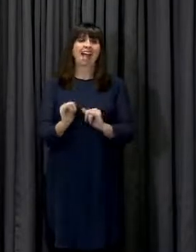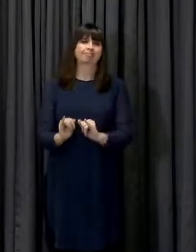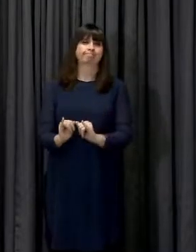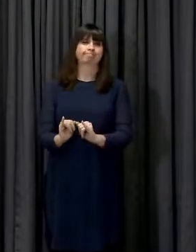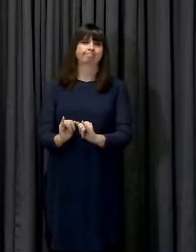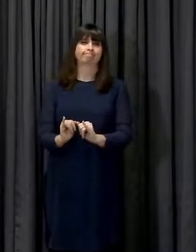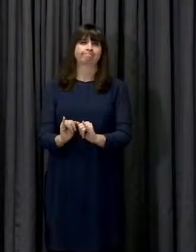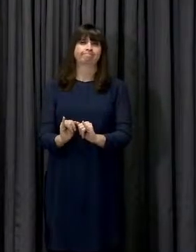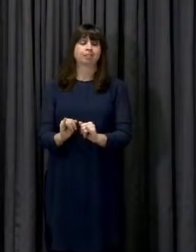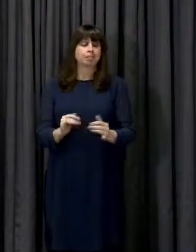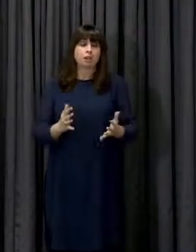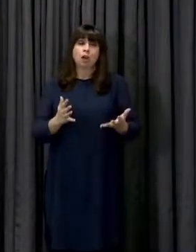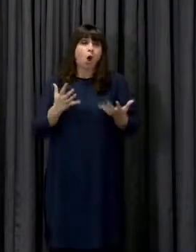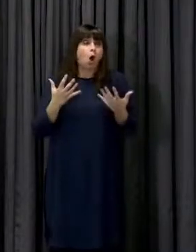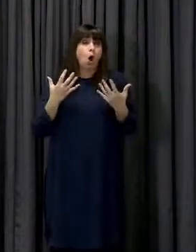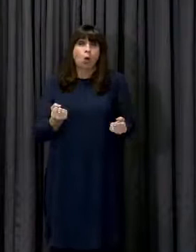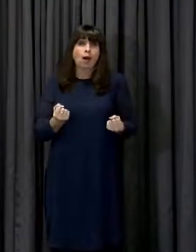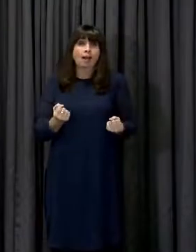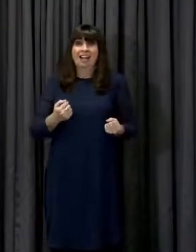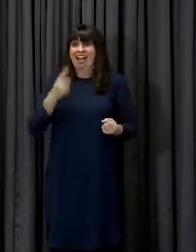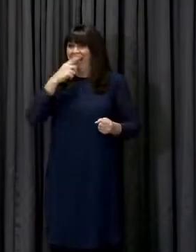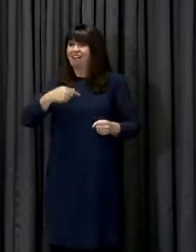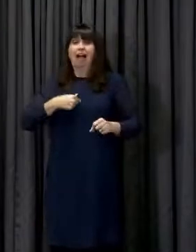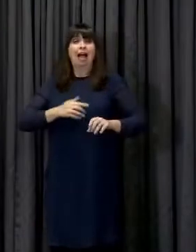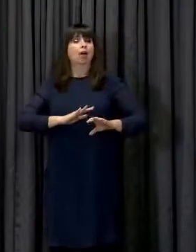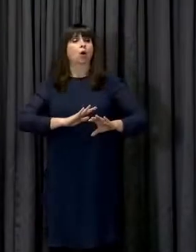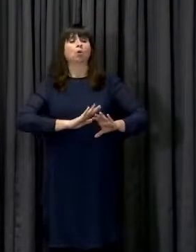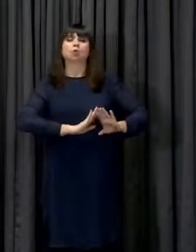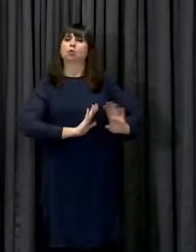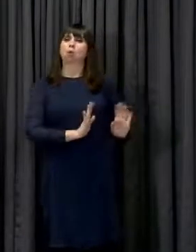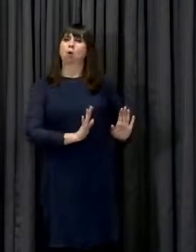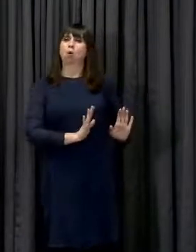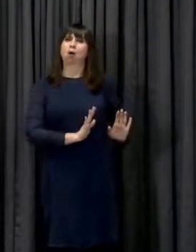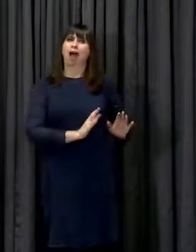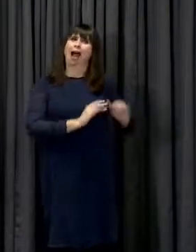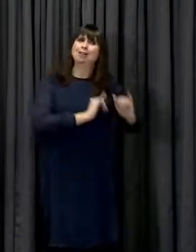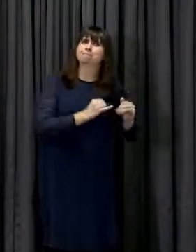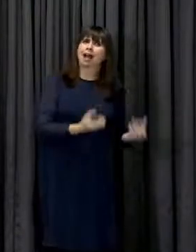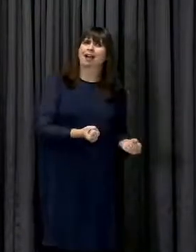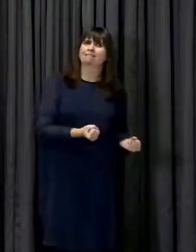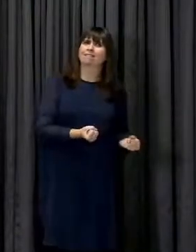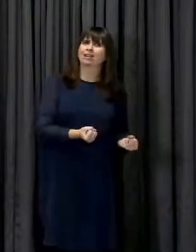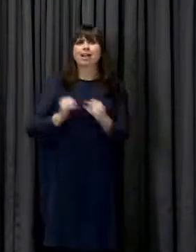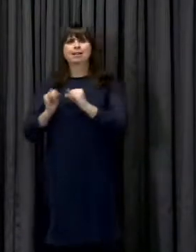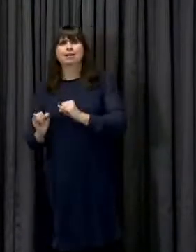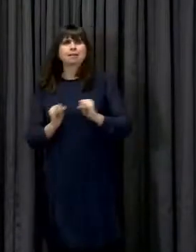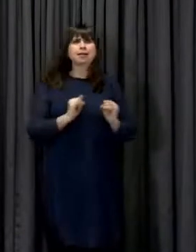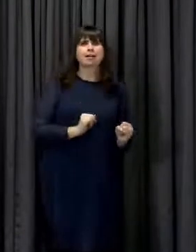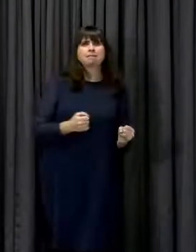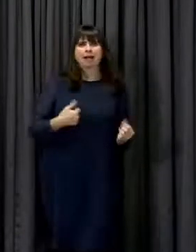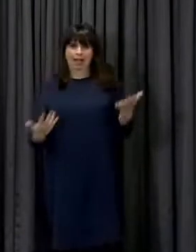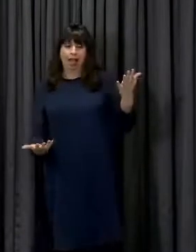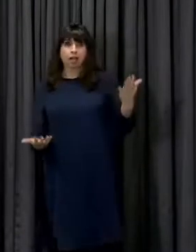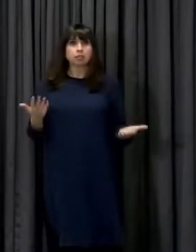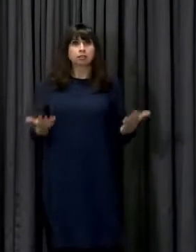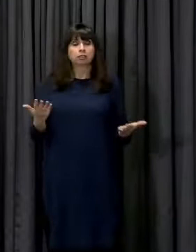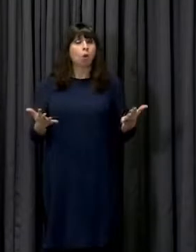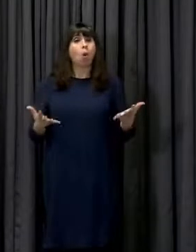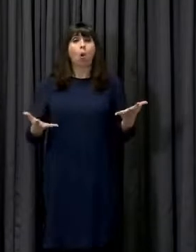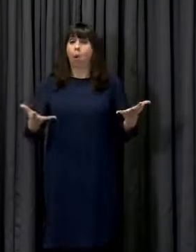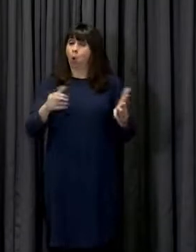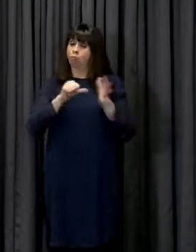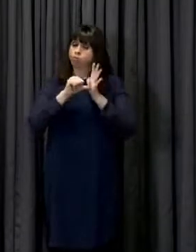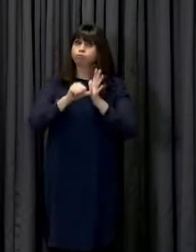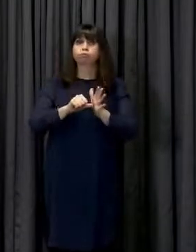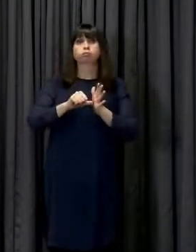has a downside, and every choice not to do something comes with consequences too. And in balancing all of these incredibly